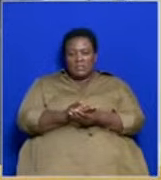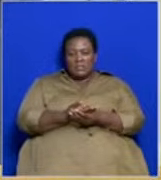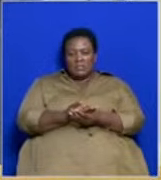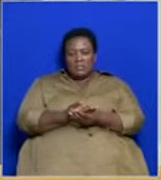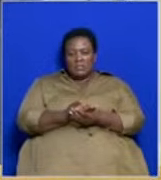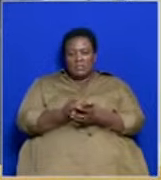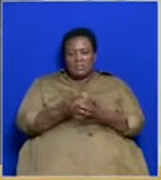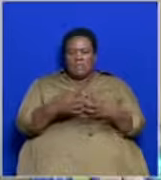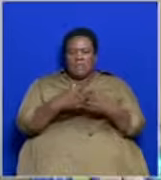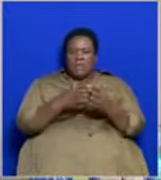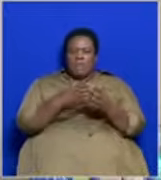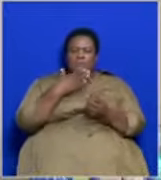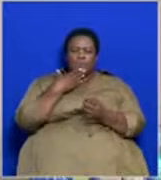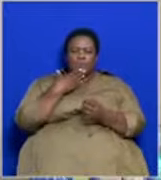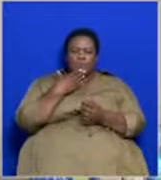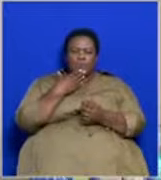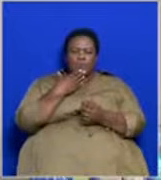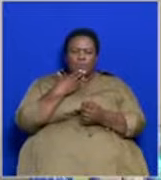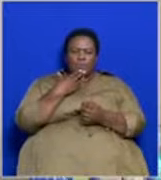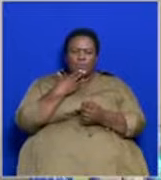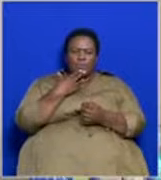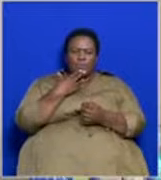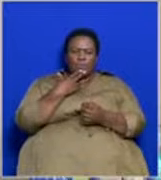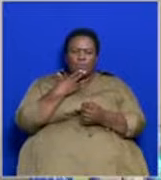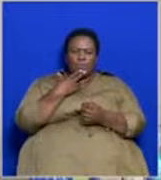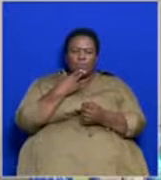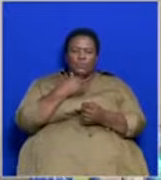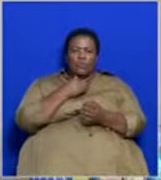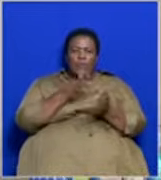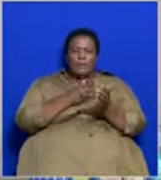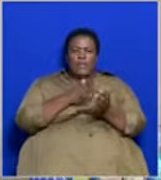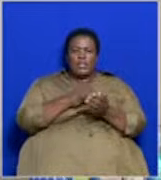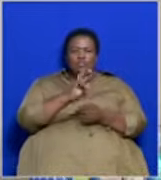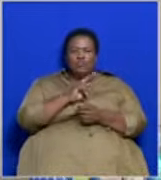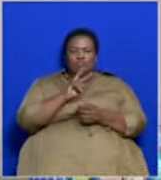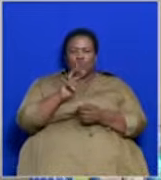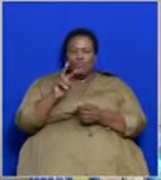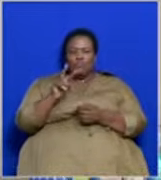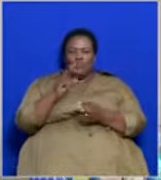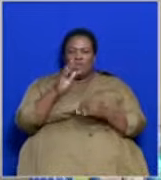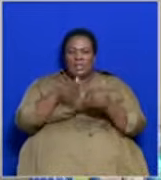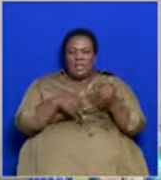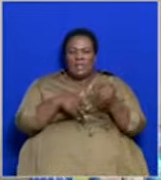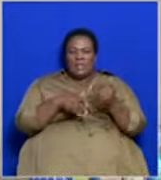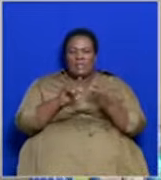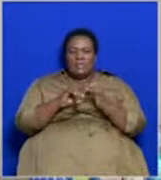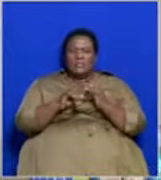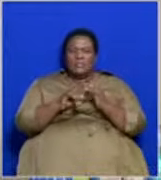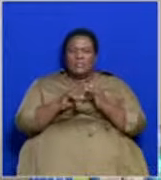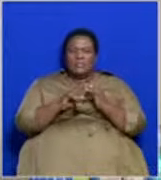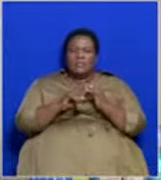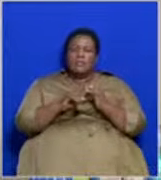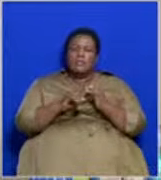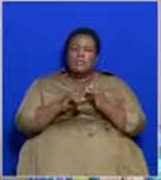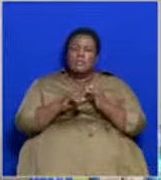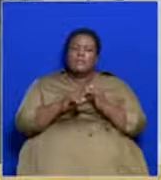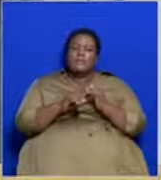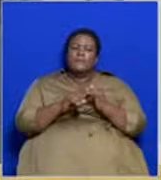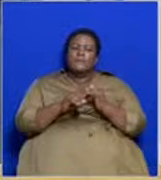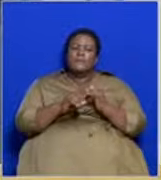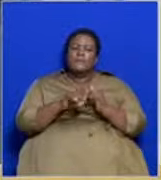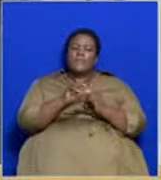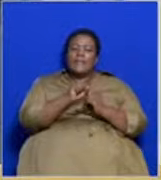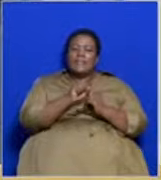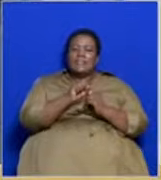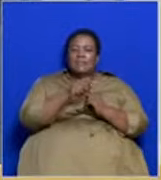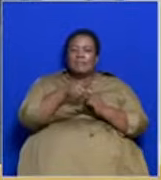Because just to assist, at page 222 at the end, the last entry is comments. SPP for your recommendation,